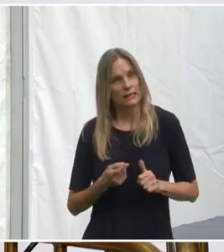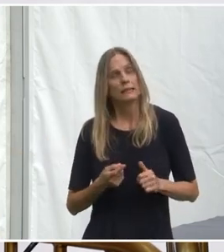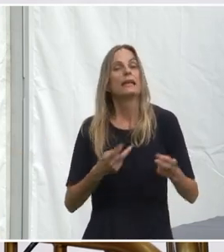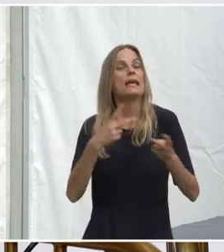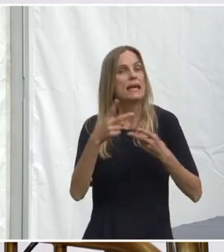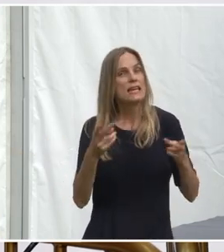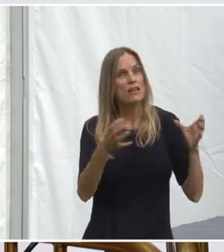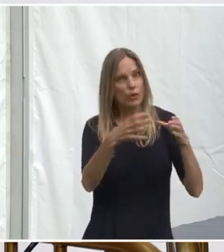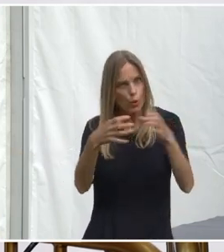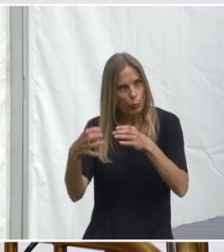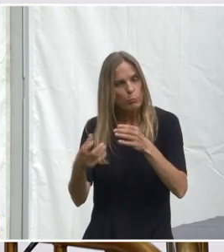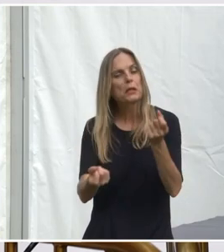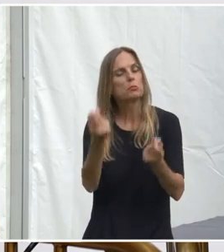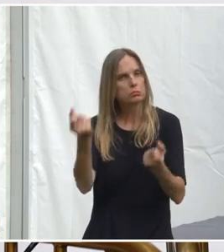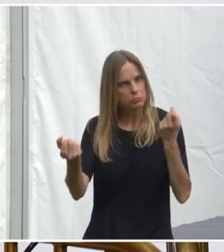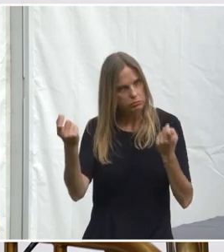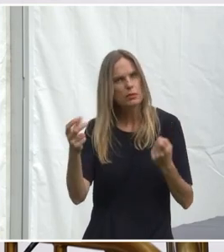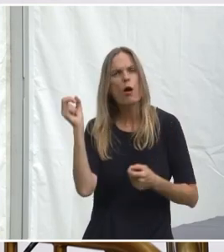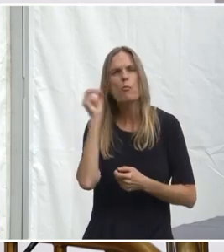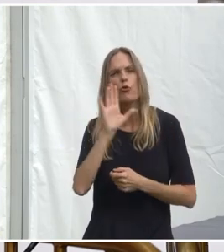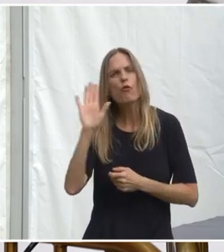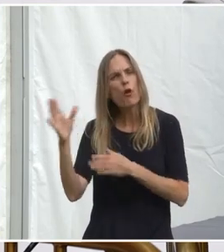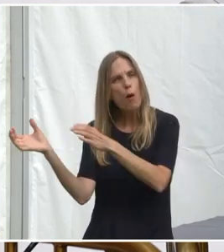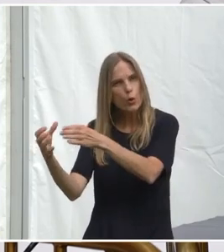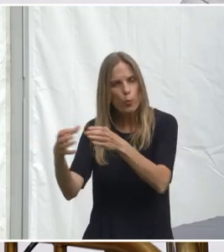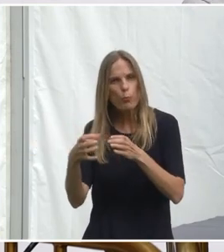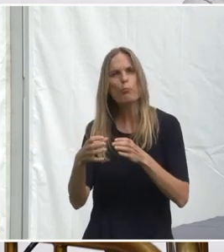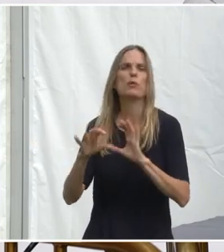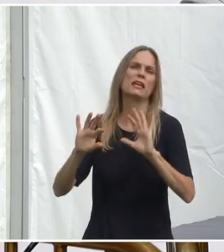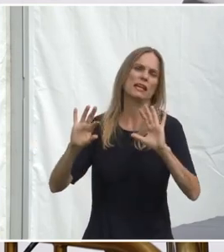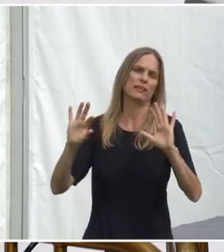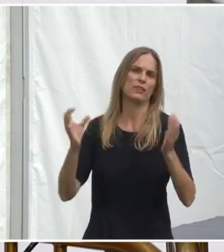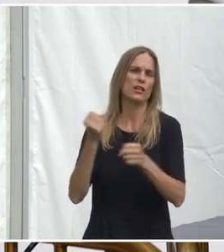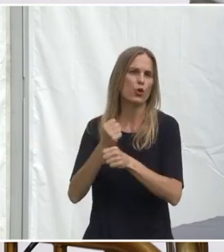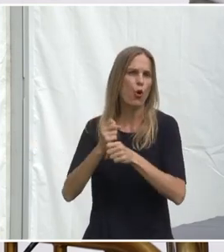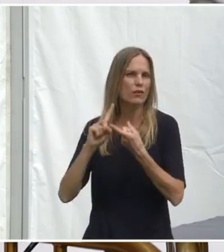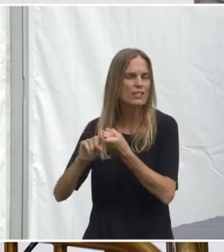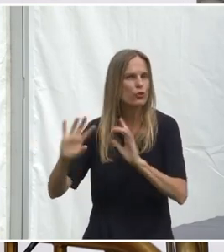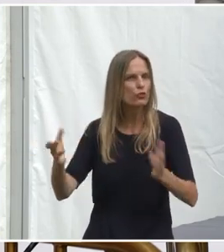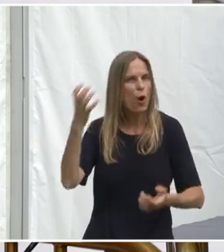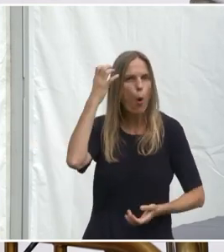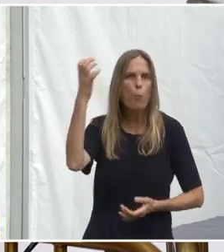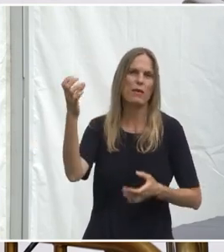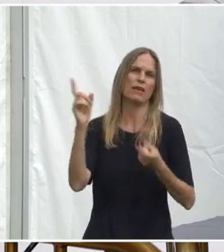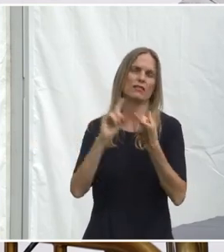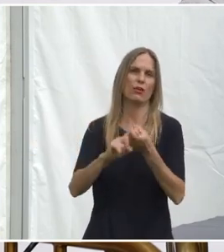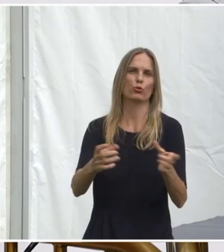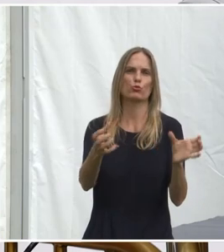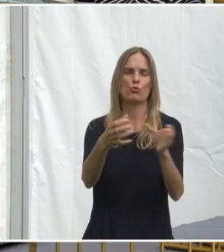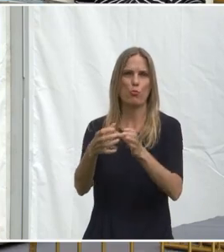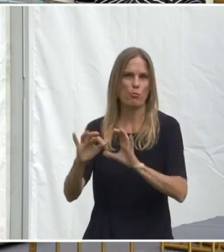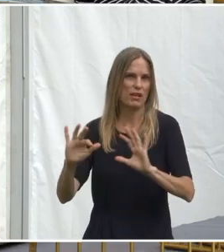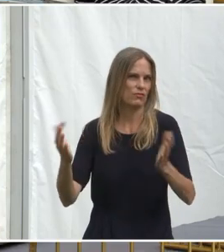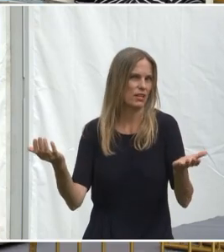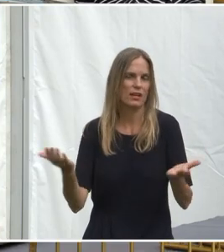communities emerging. Professional communities, you know, selected hobby-related communities, and not always